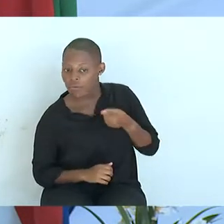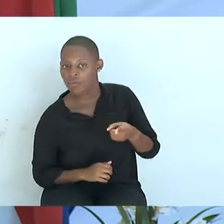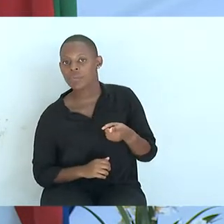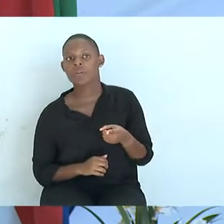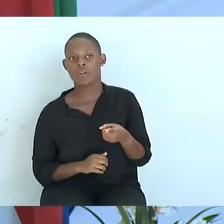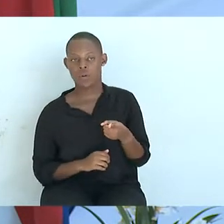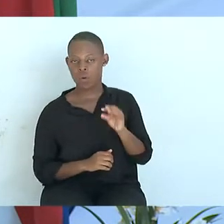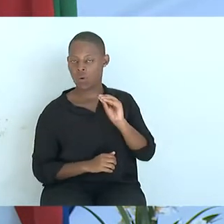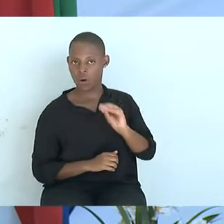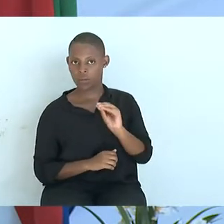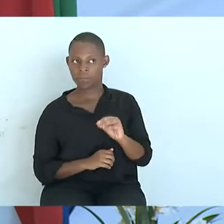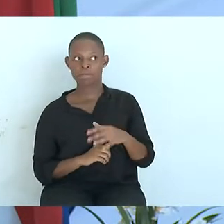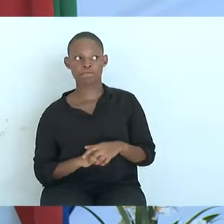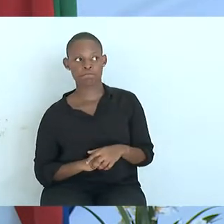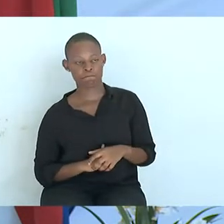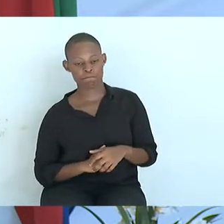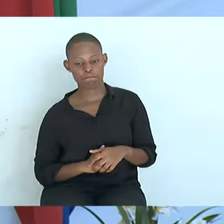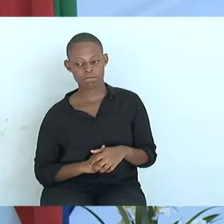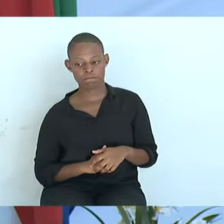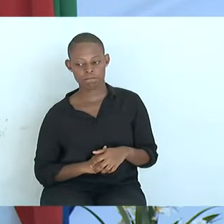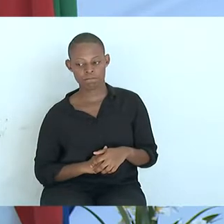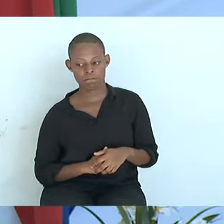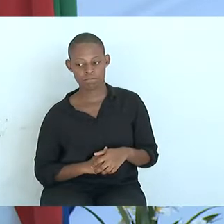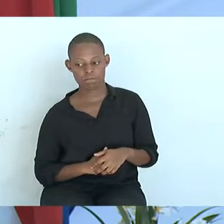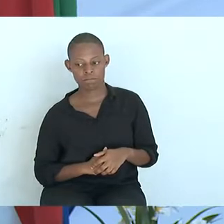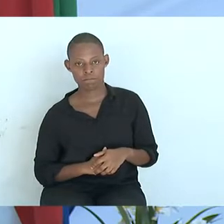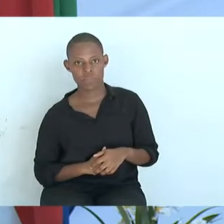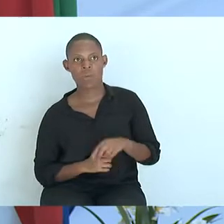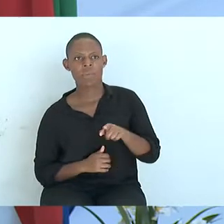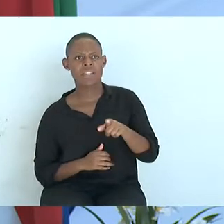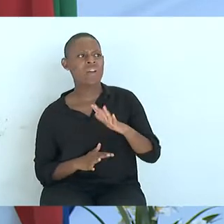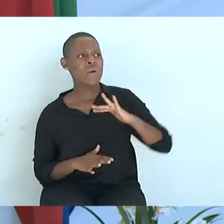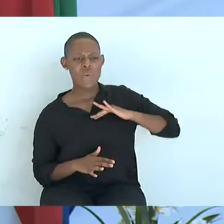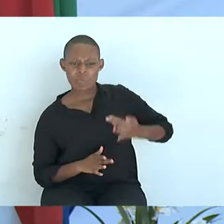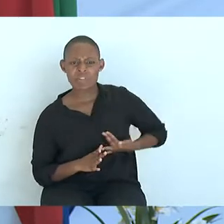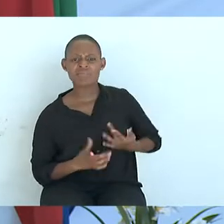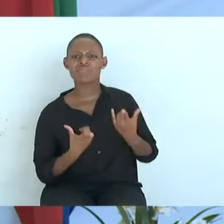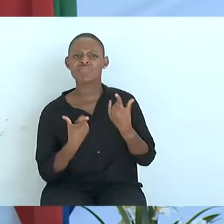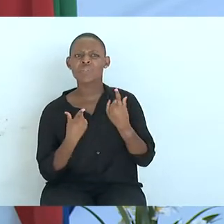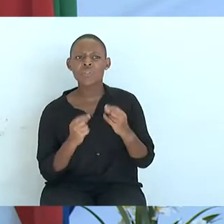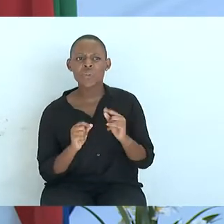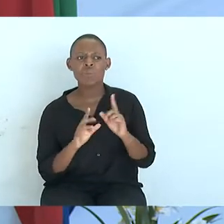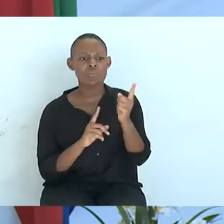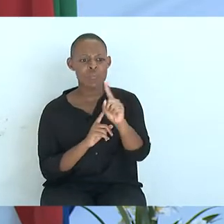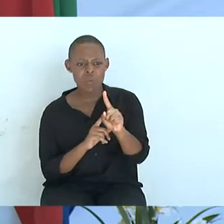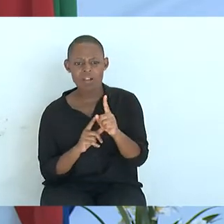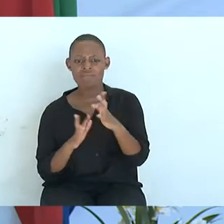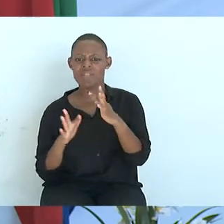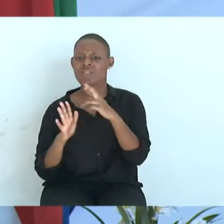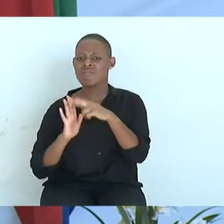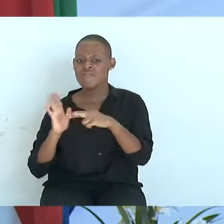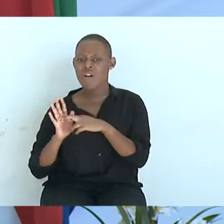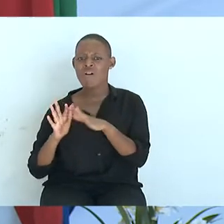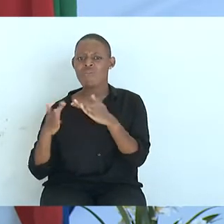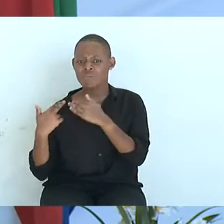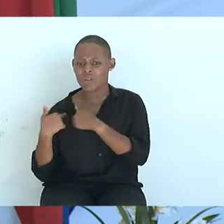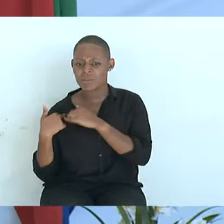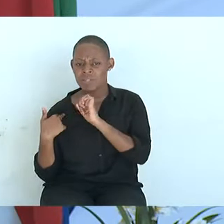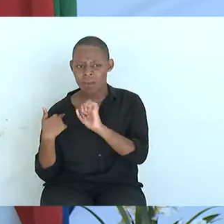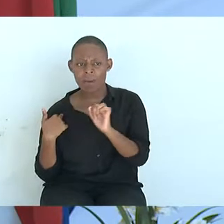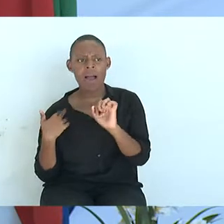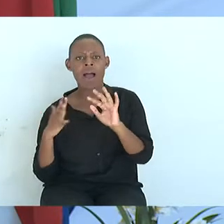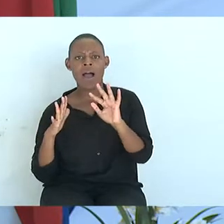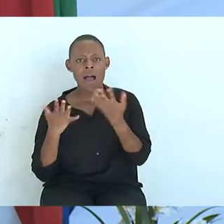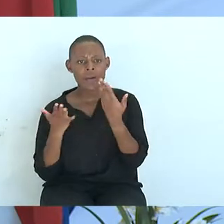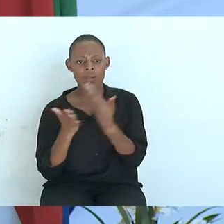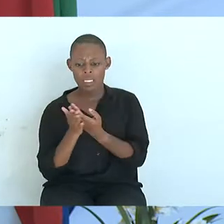at length about what women can do, and if the country can be intentional about development of women,